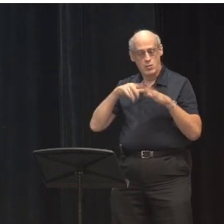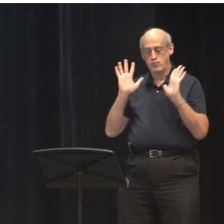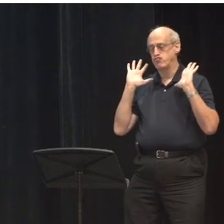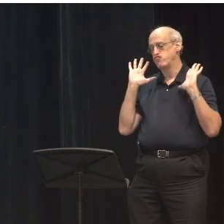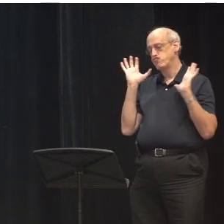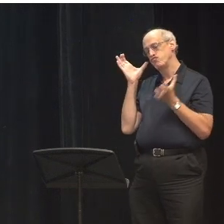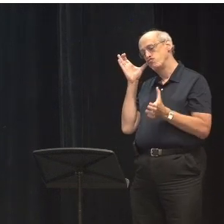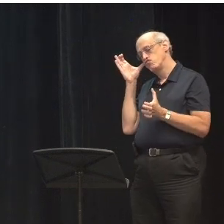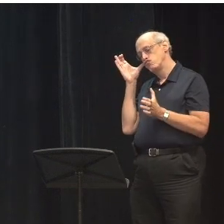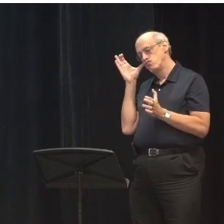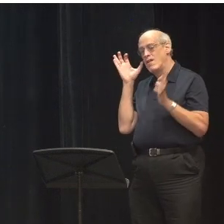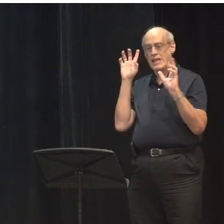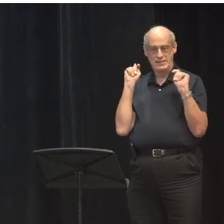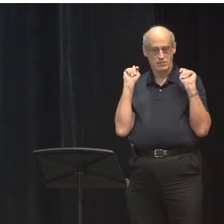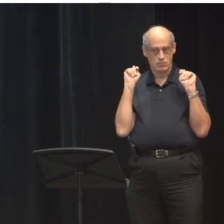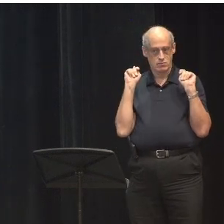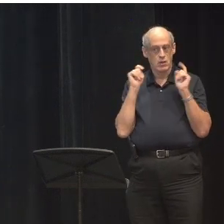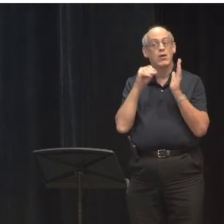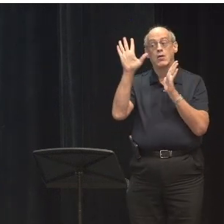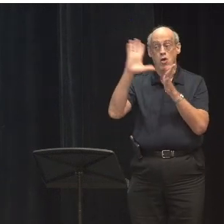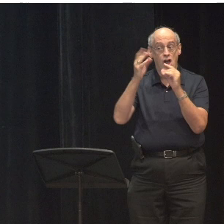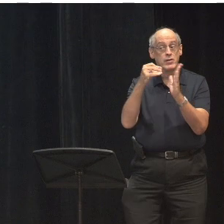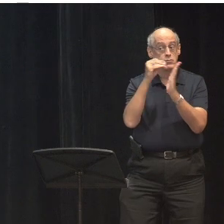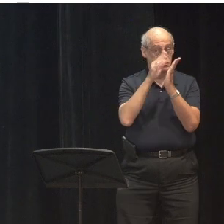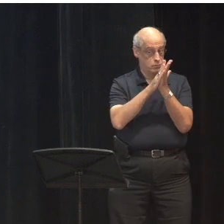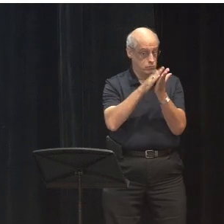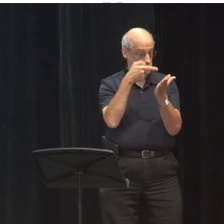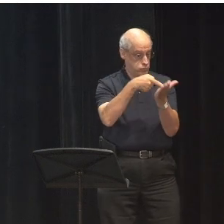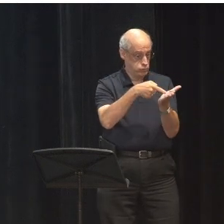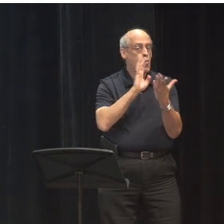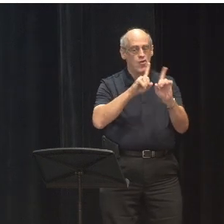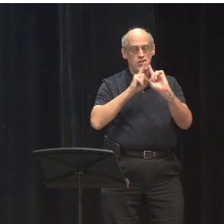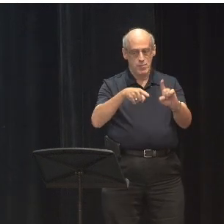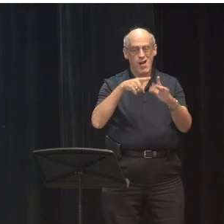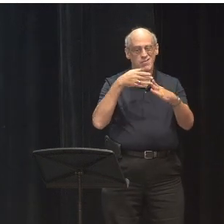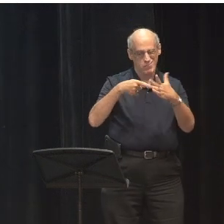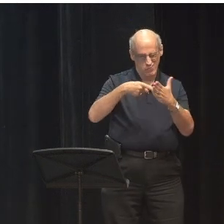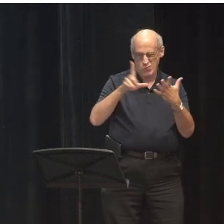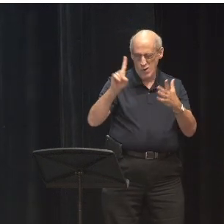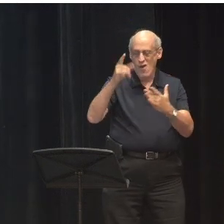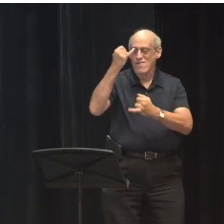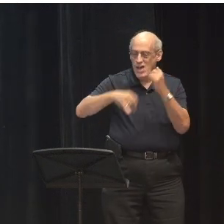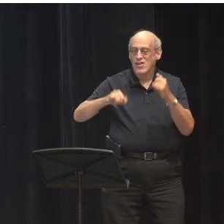heard tonight. They will be entered into the formal record and will be responded to in the final environmental